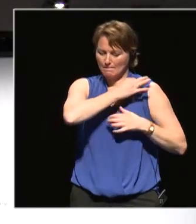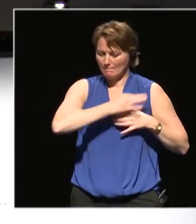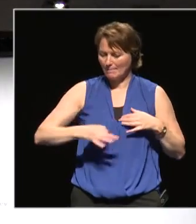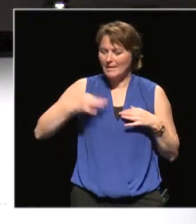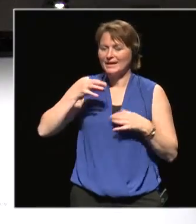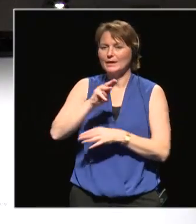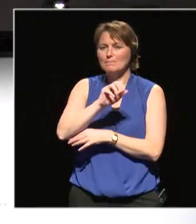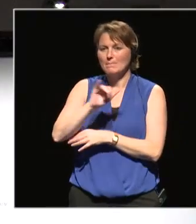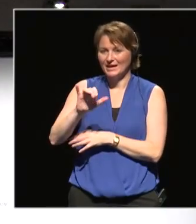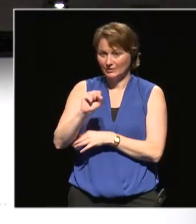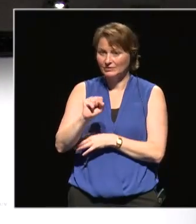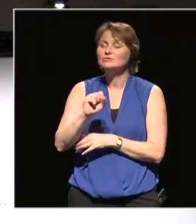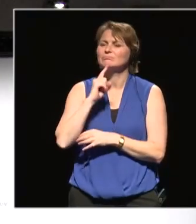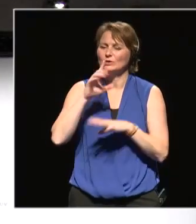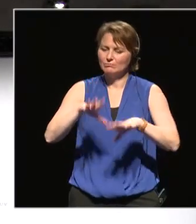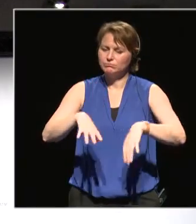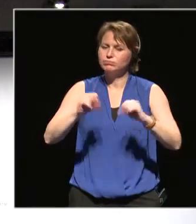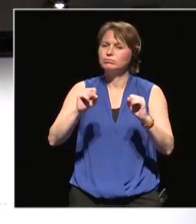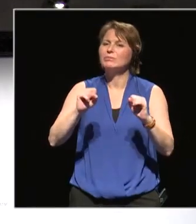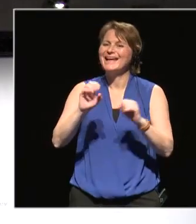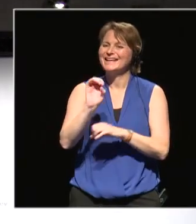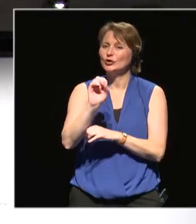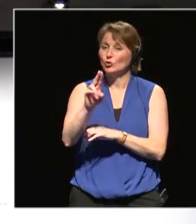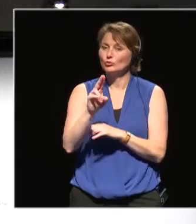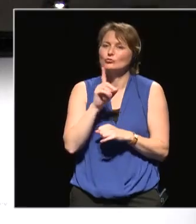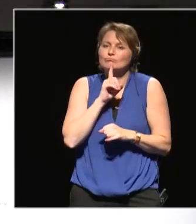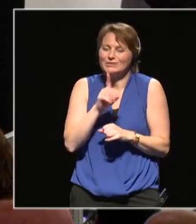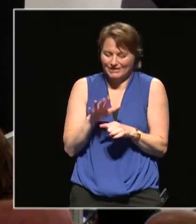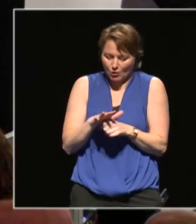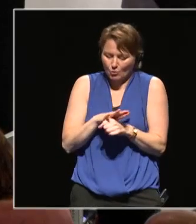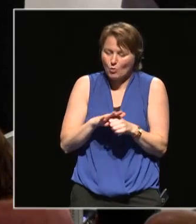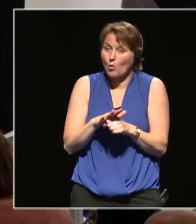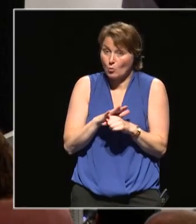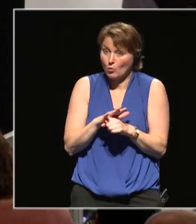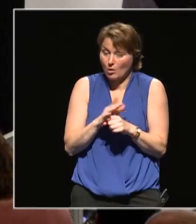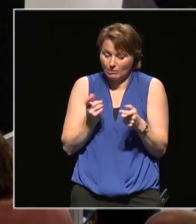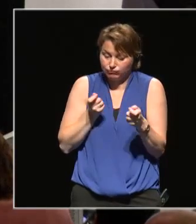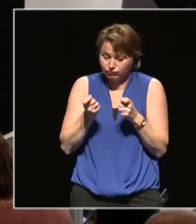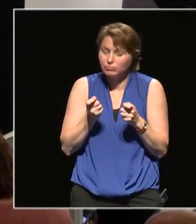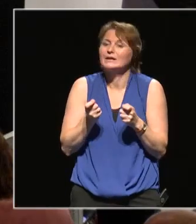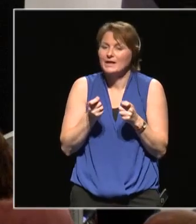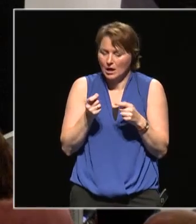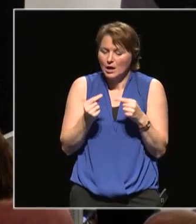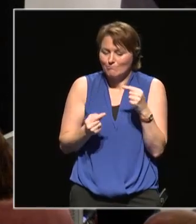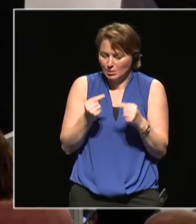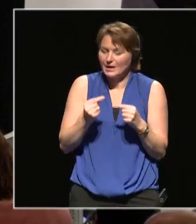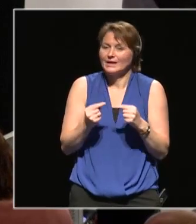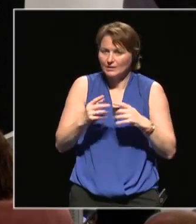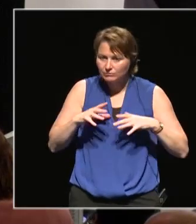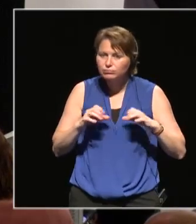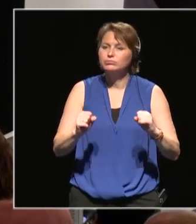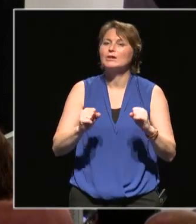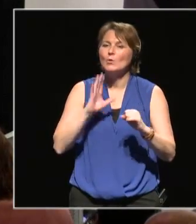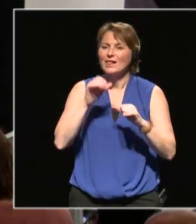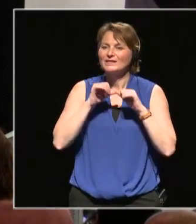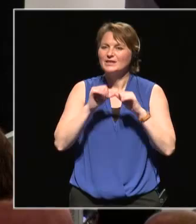it's about how local authorities are making a political commitment. They are submitting sustainable energy action plans,